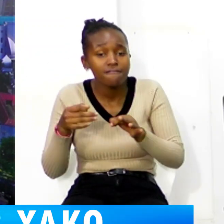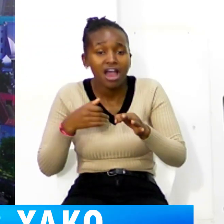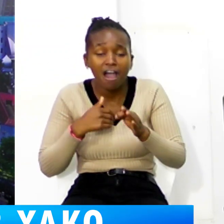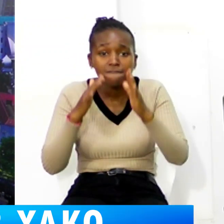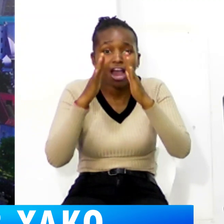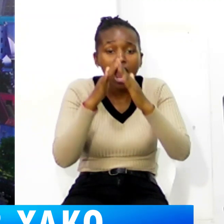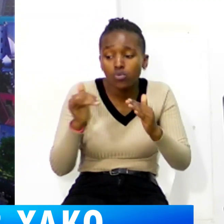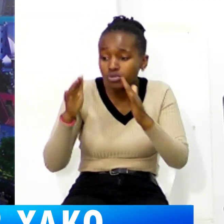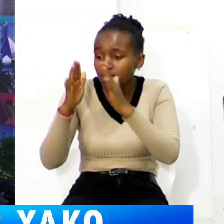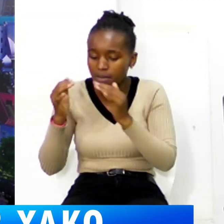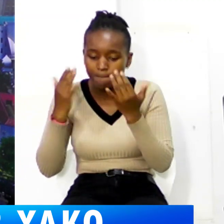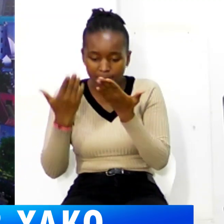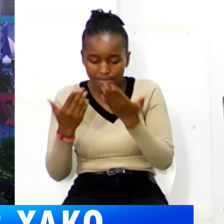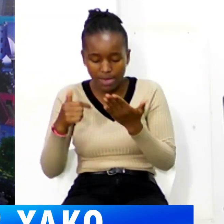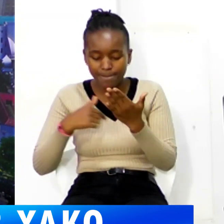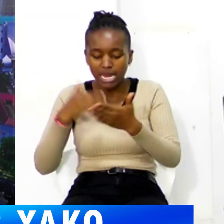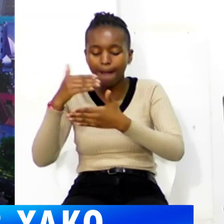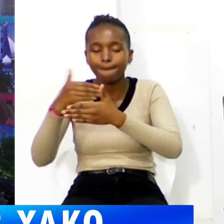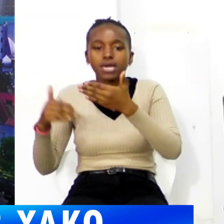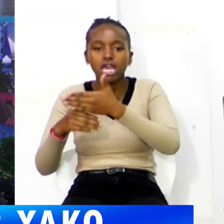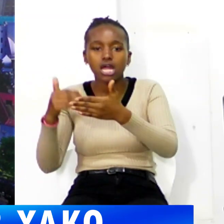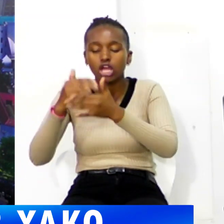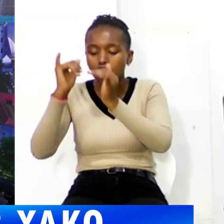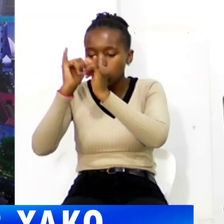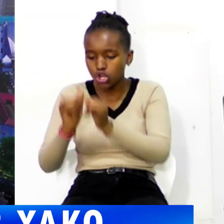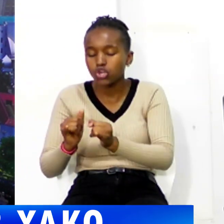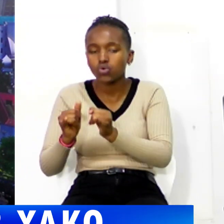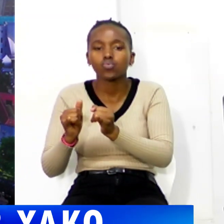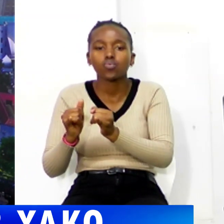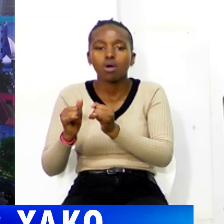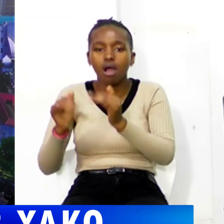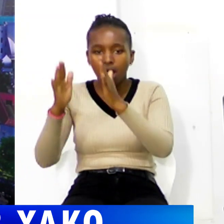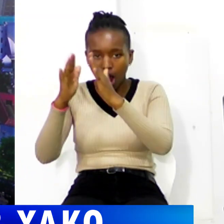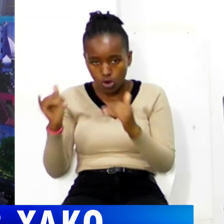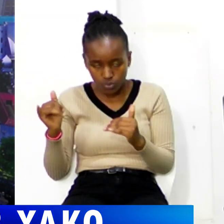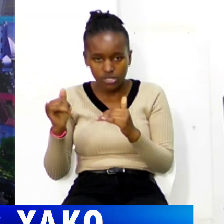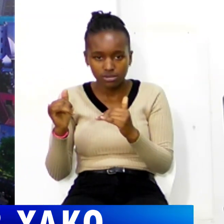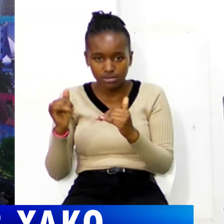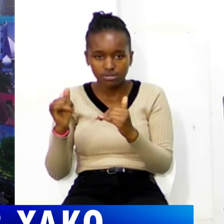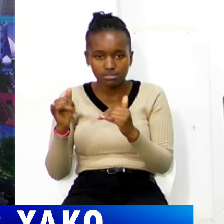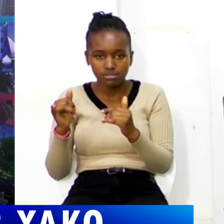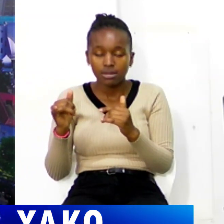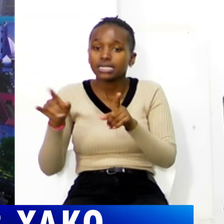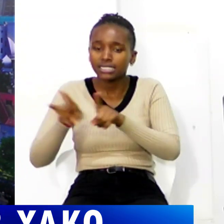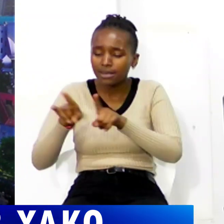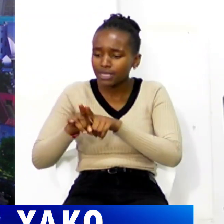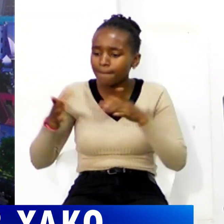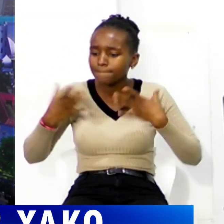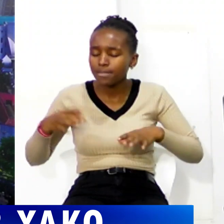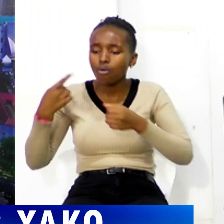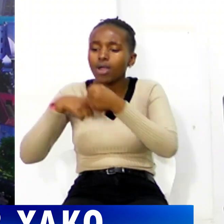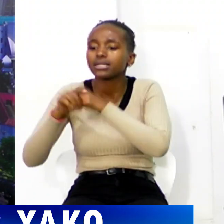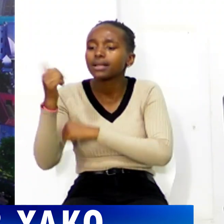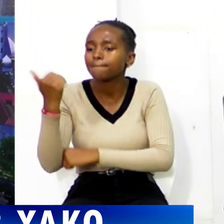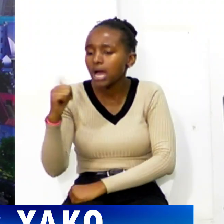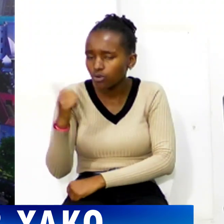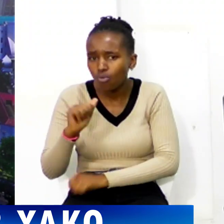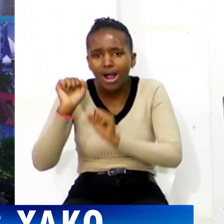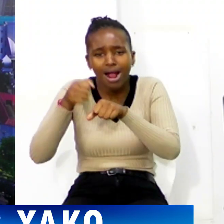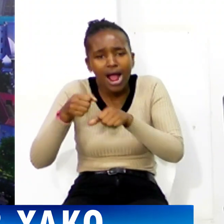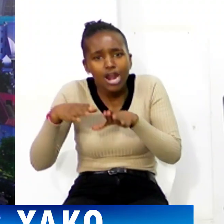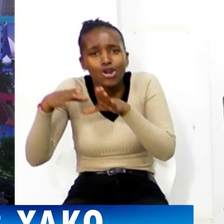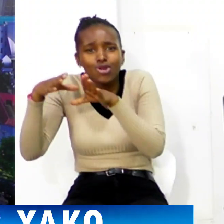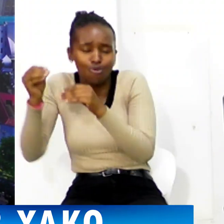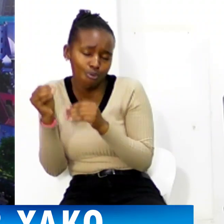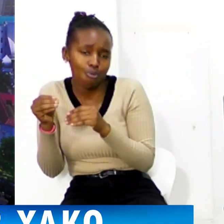yet, just go to those meters, pick the meter number, and buy a unit or two